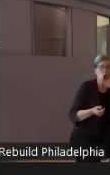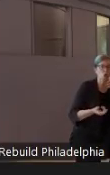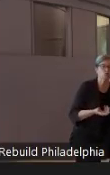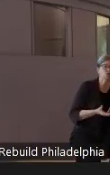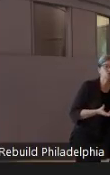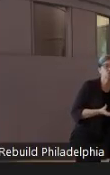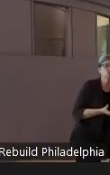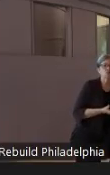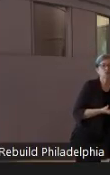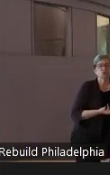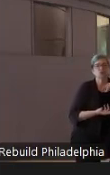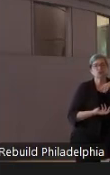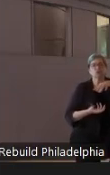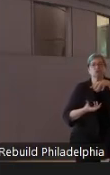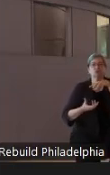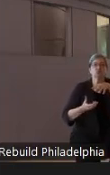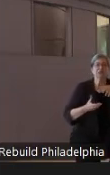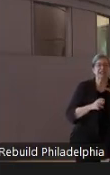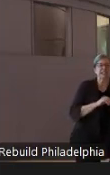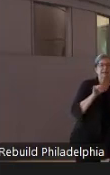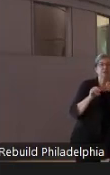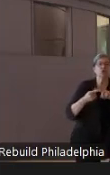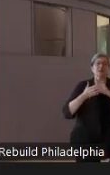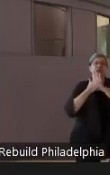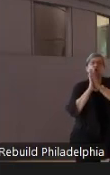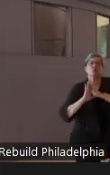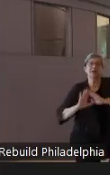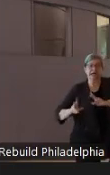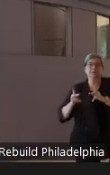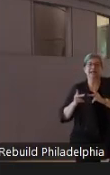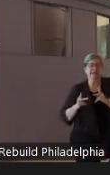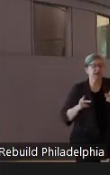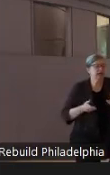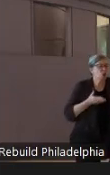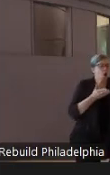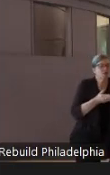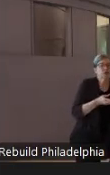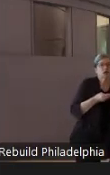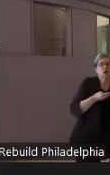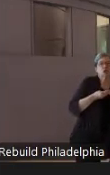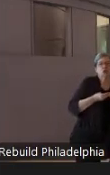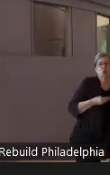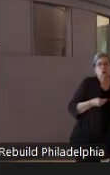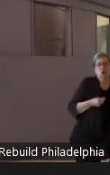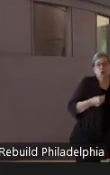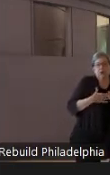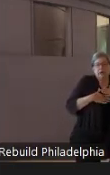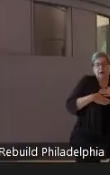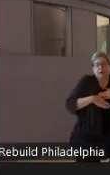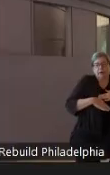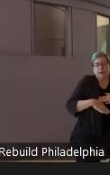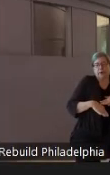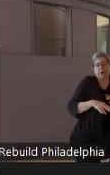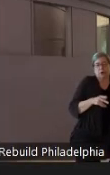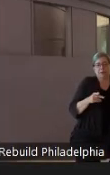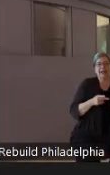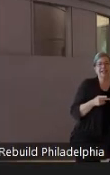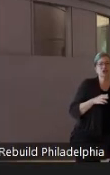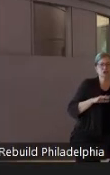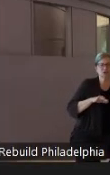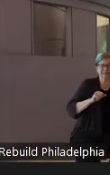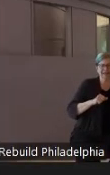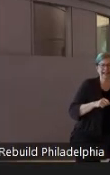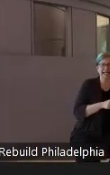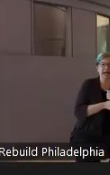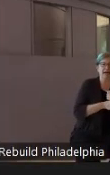and it is similar to the Serenity spot in that it offers a soothing place that children can seek comfort and kind of